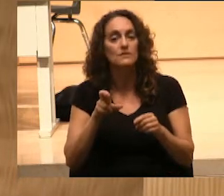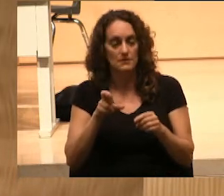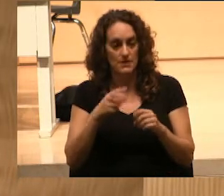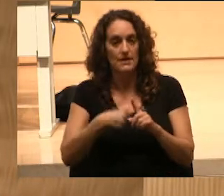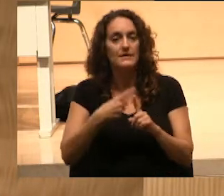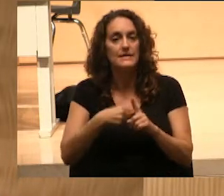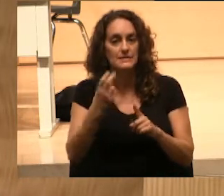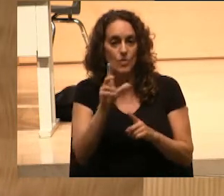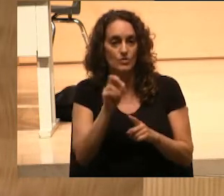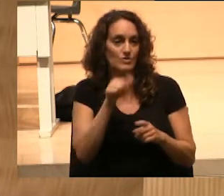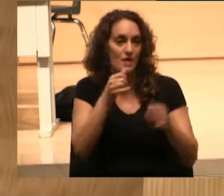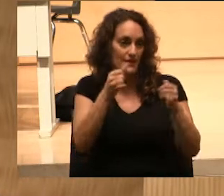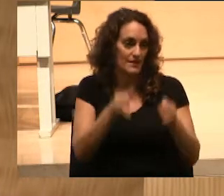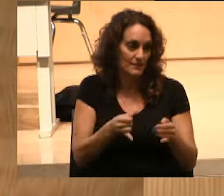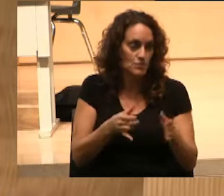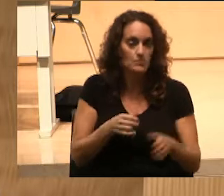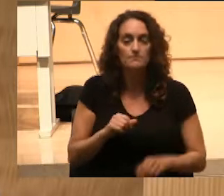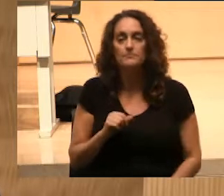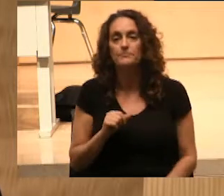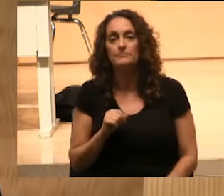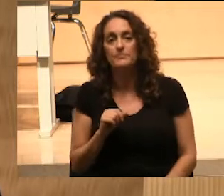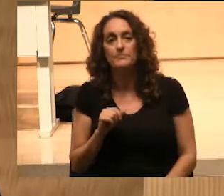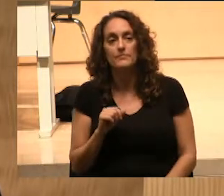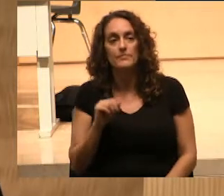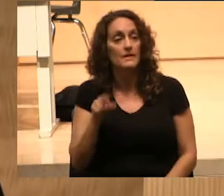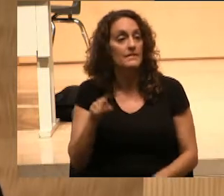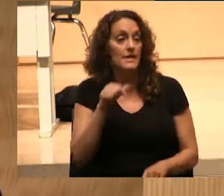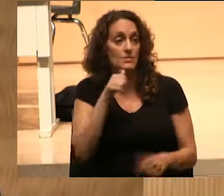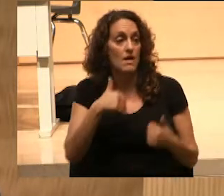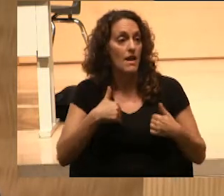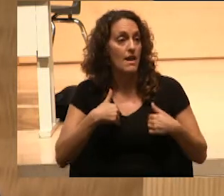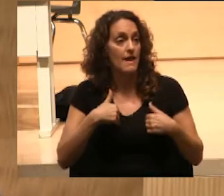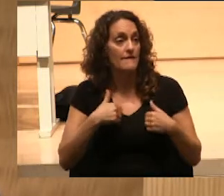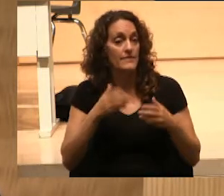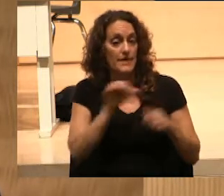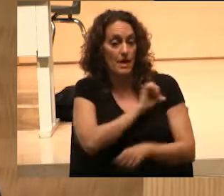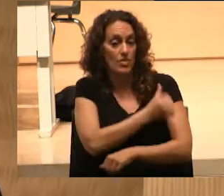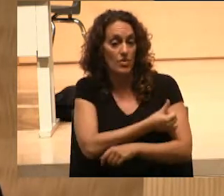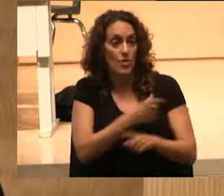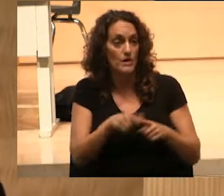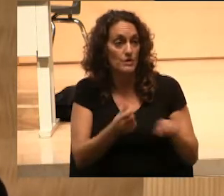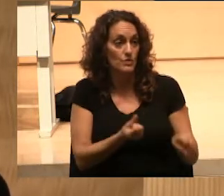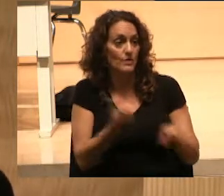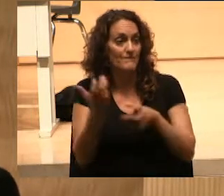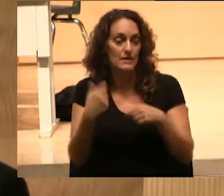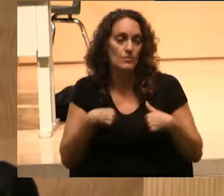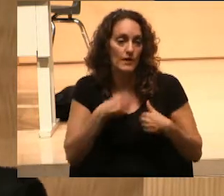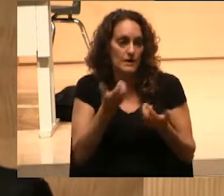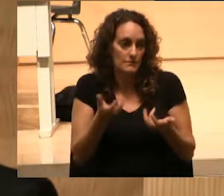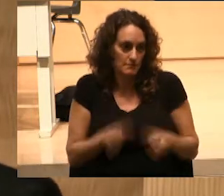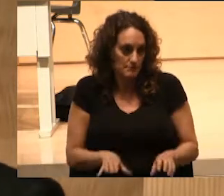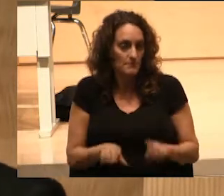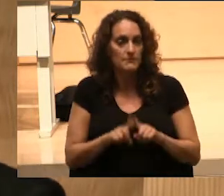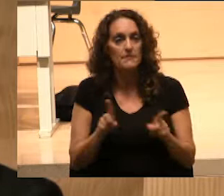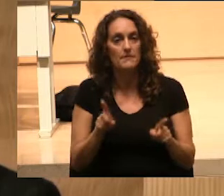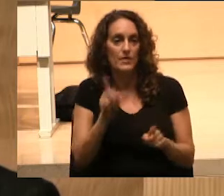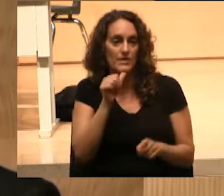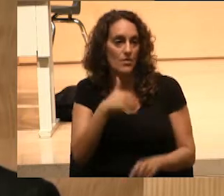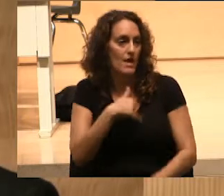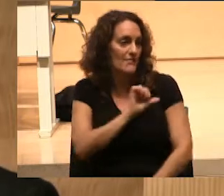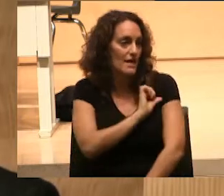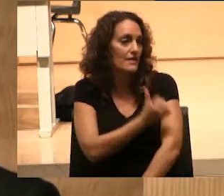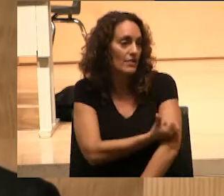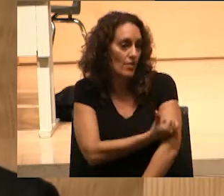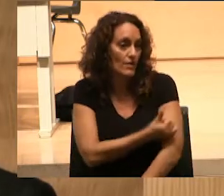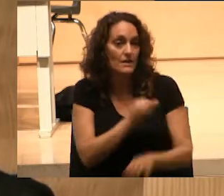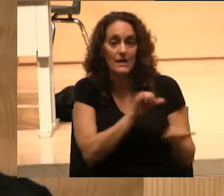Let me see. A service provider has no authority to evict. Not that we're generally looking to, but the tenants are subject to the same process as